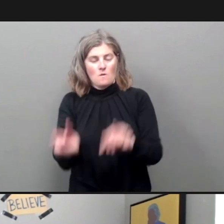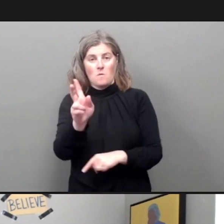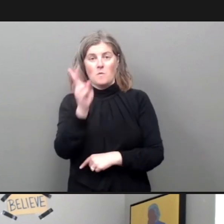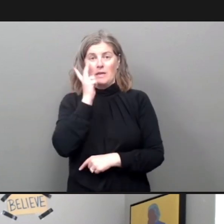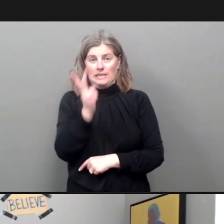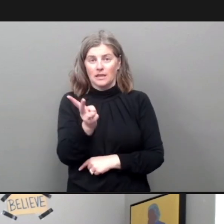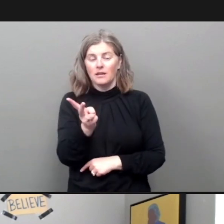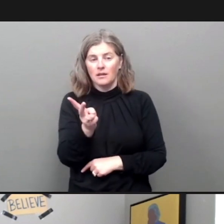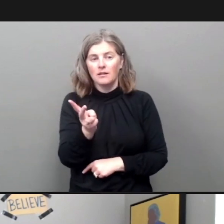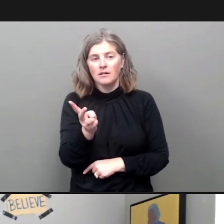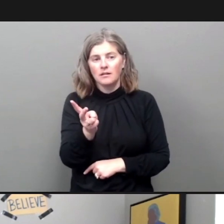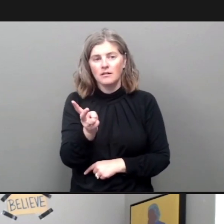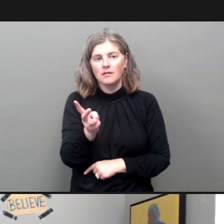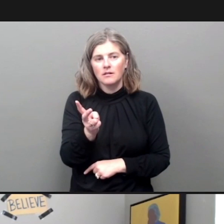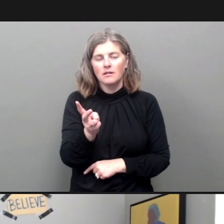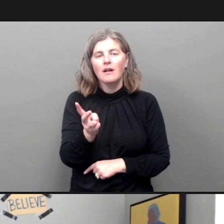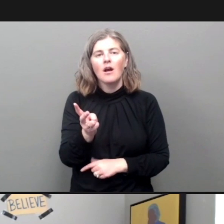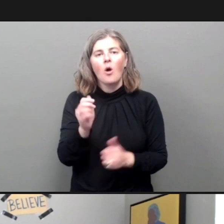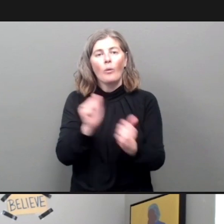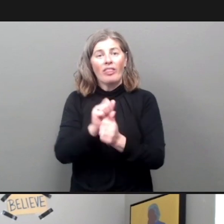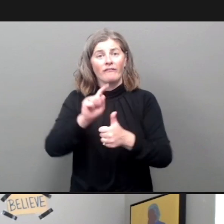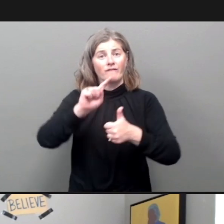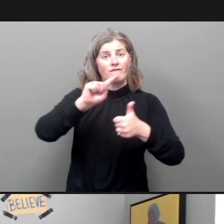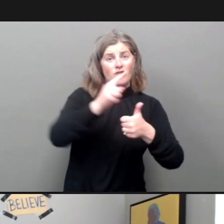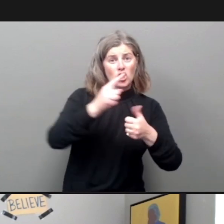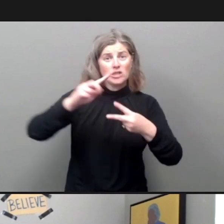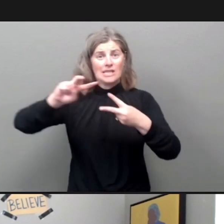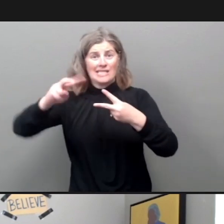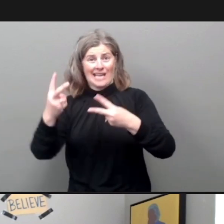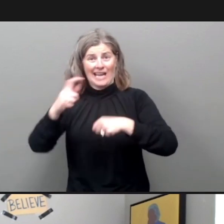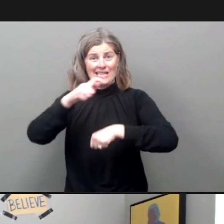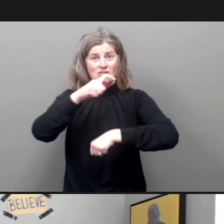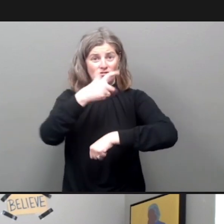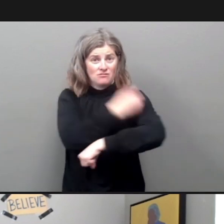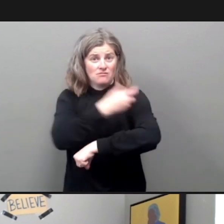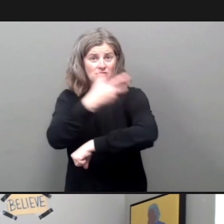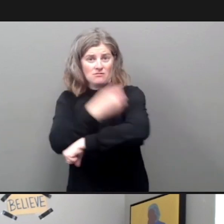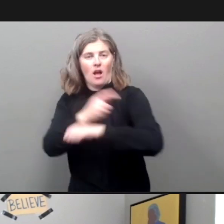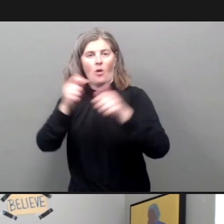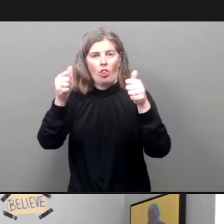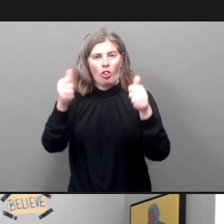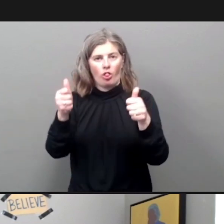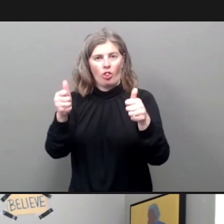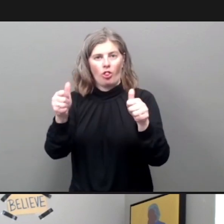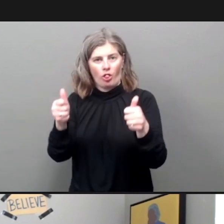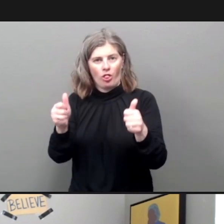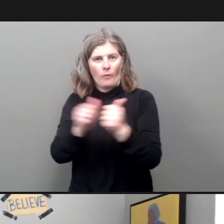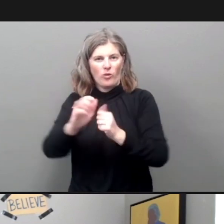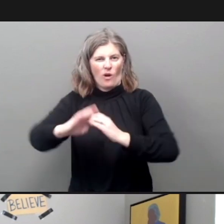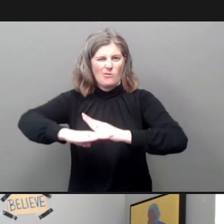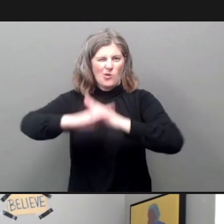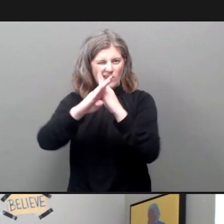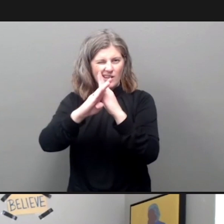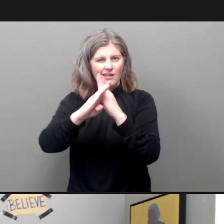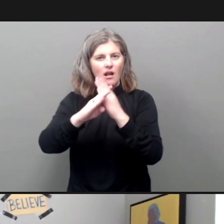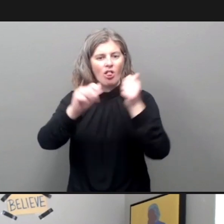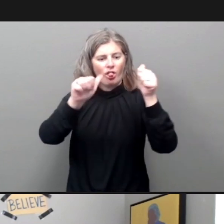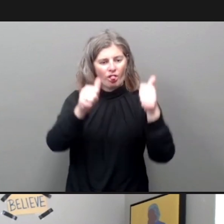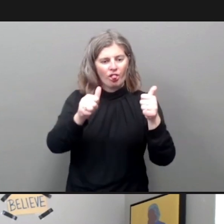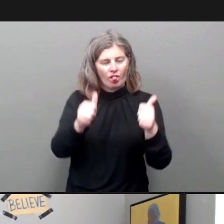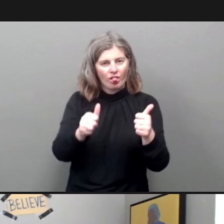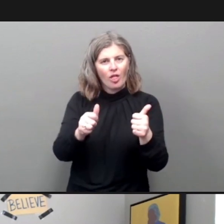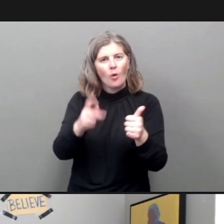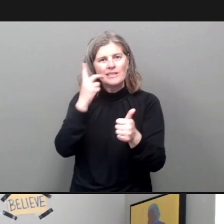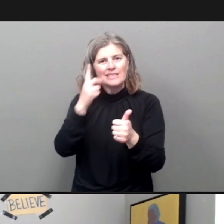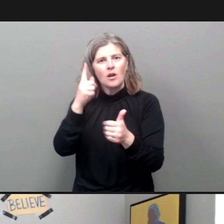there is a waning immunity over time, and we began to see increasing number of